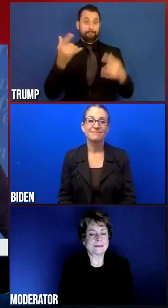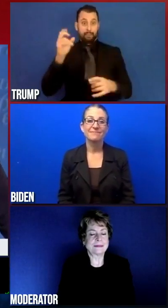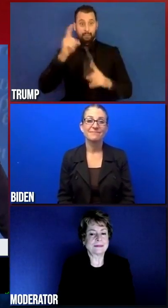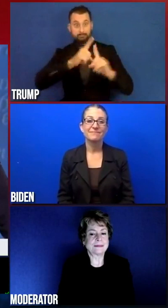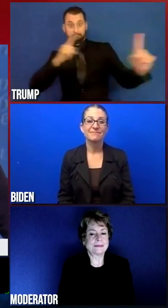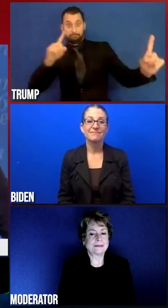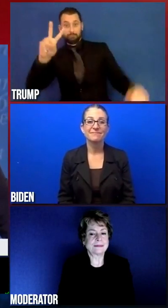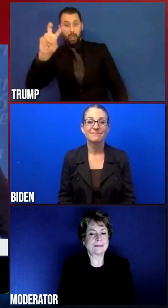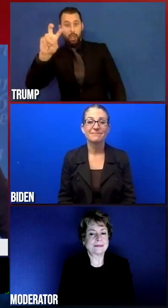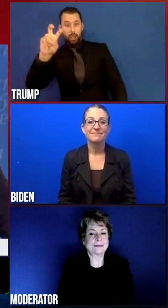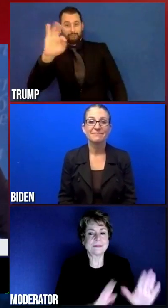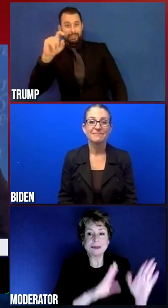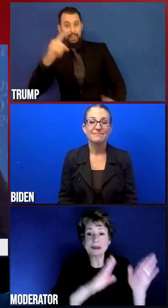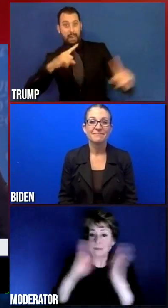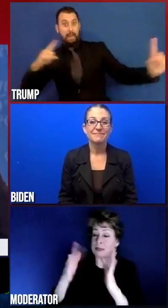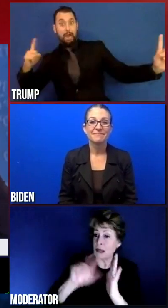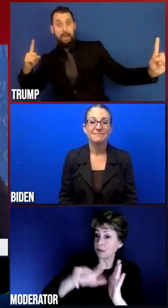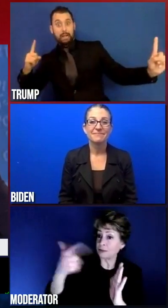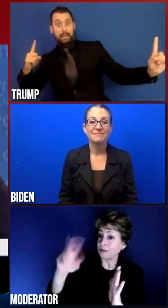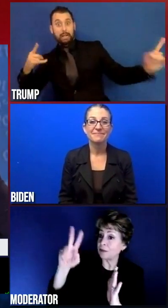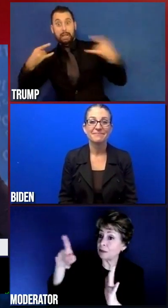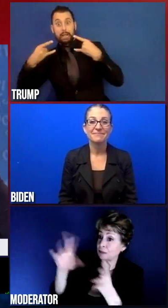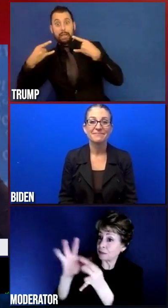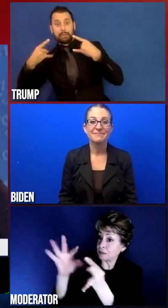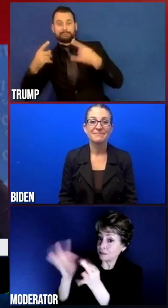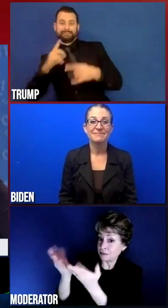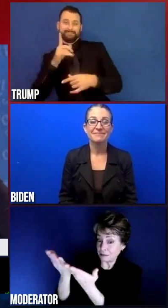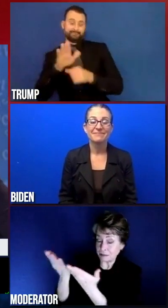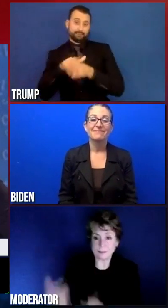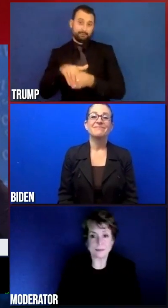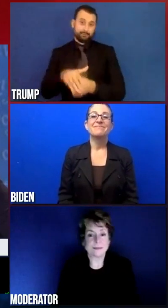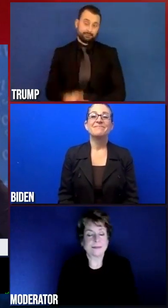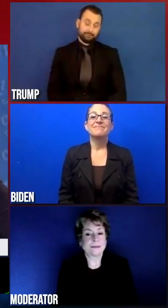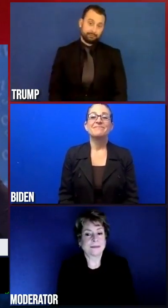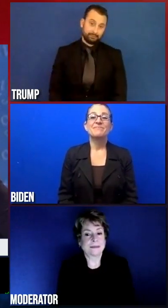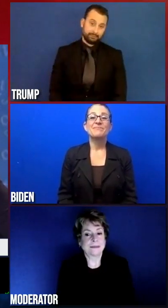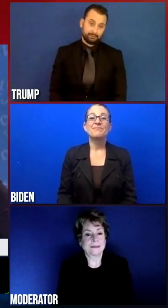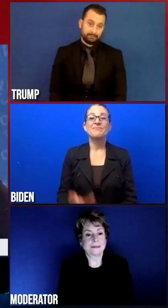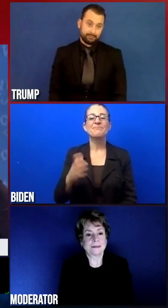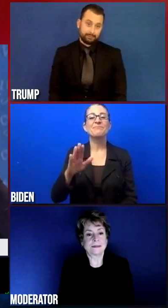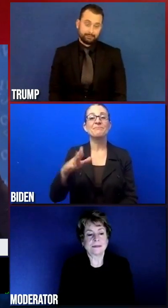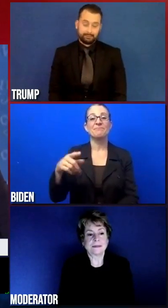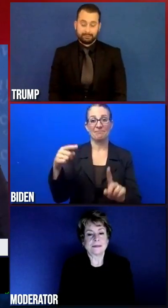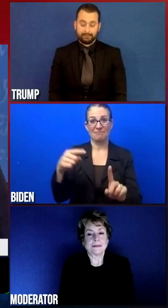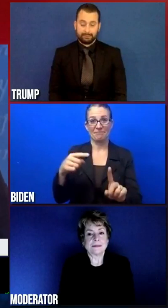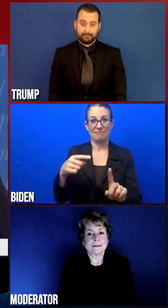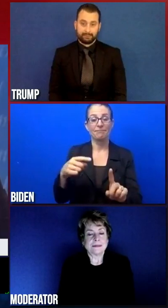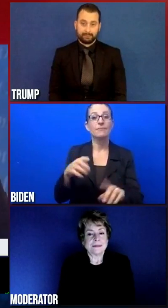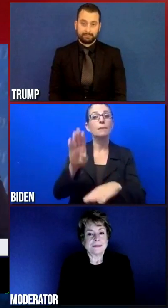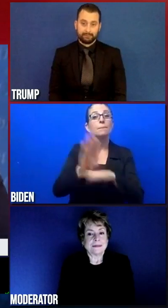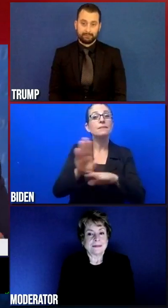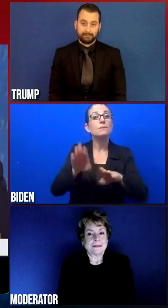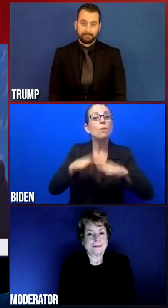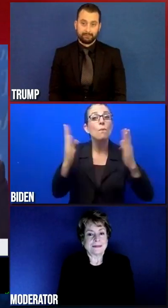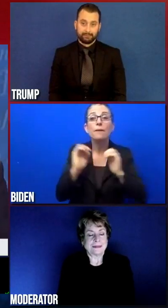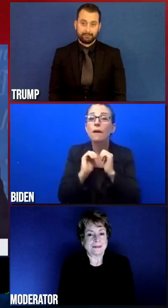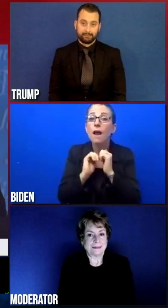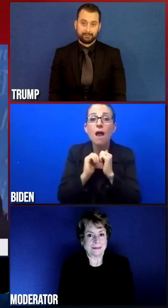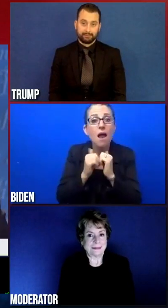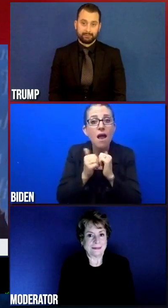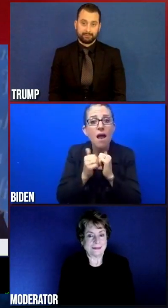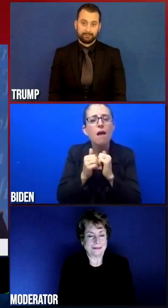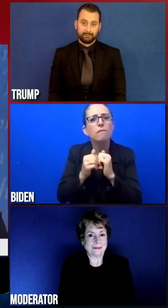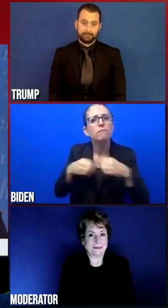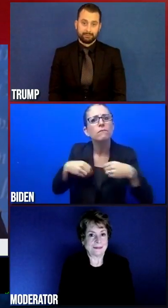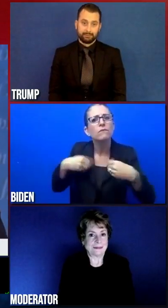sir. Look, the way to open businesses is give them the wherewithal to be able to open. We provided money. The Congress. But I was asking you,